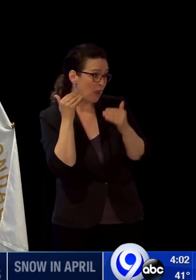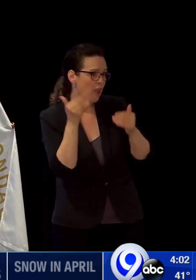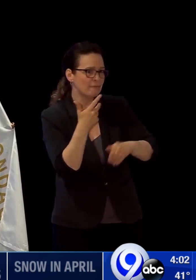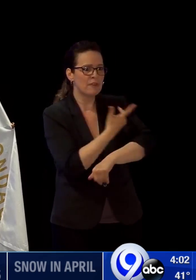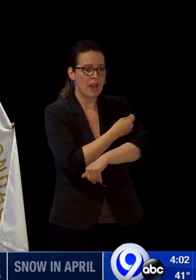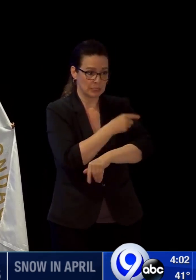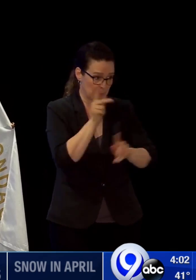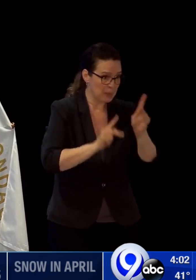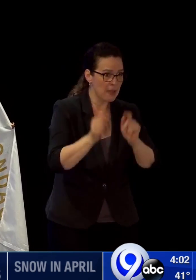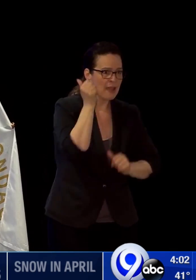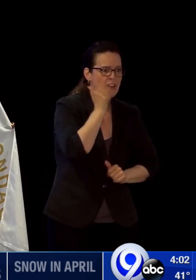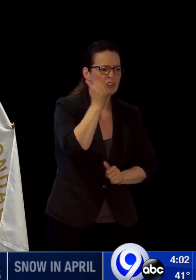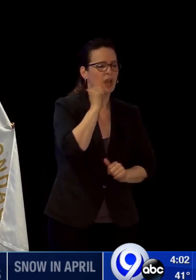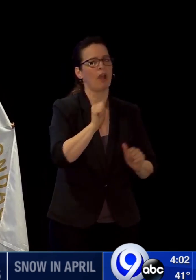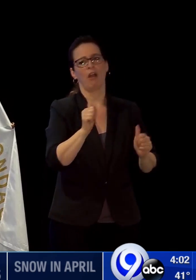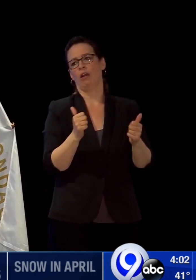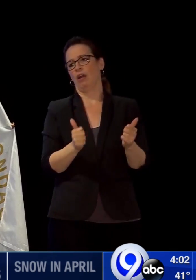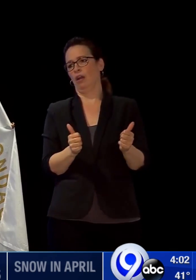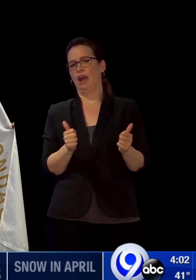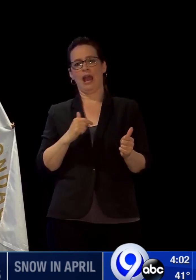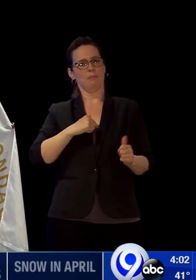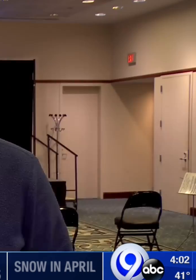point, we had a good day.